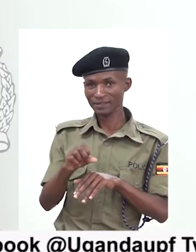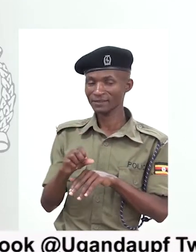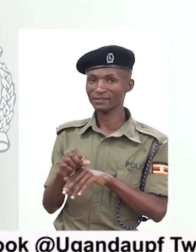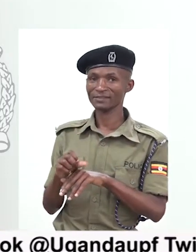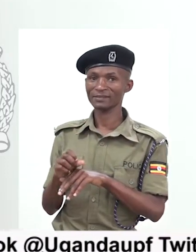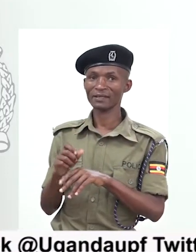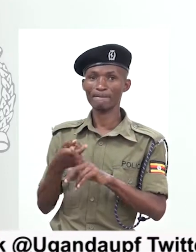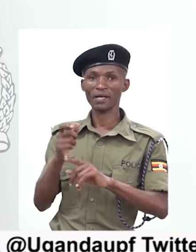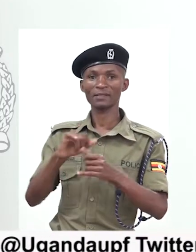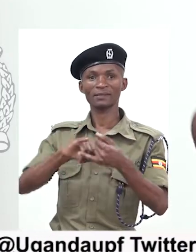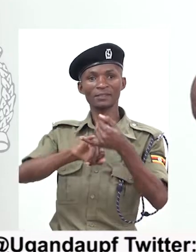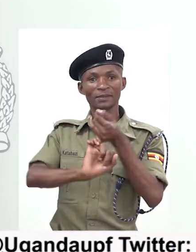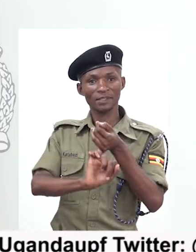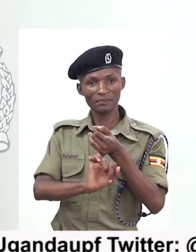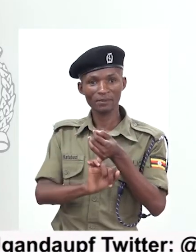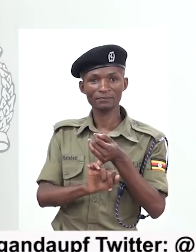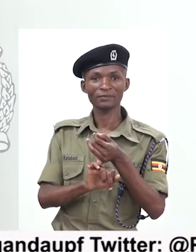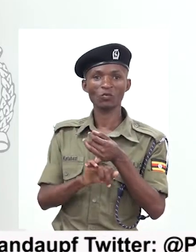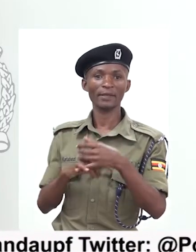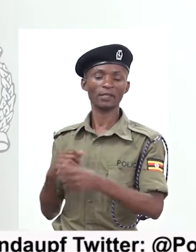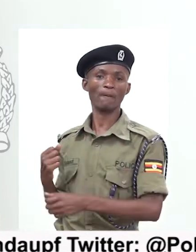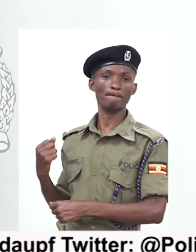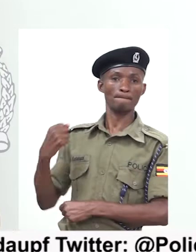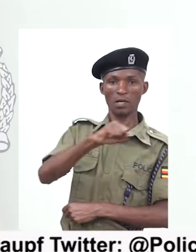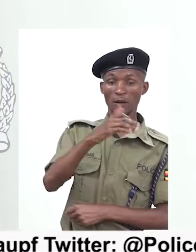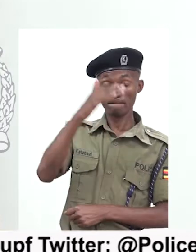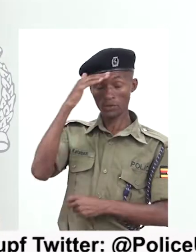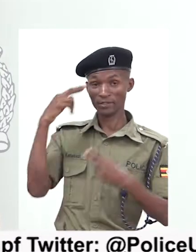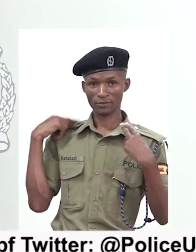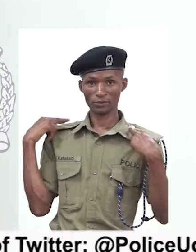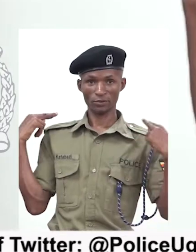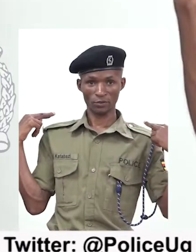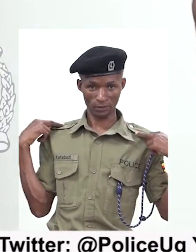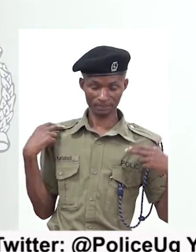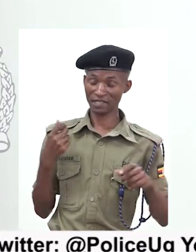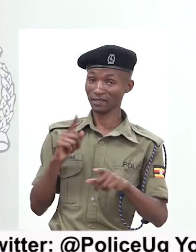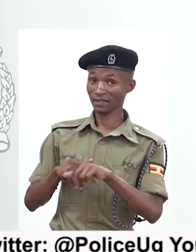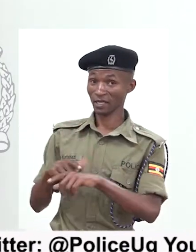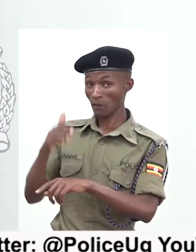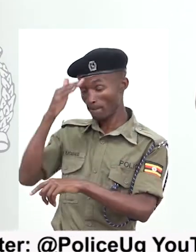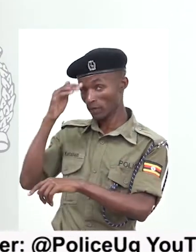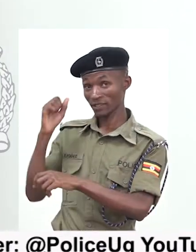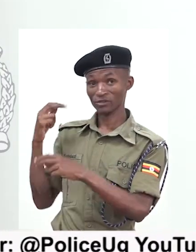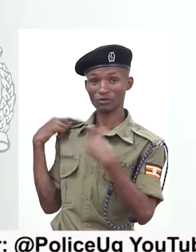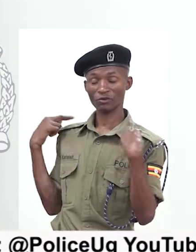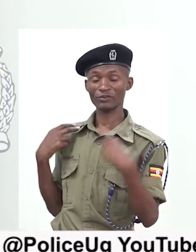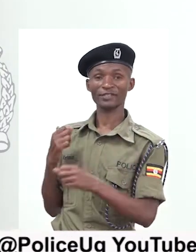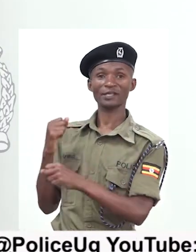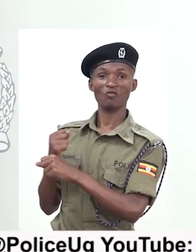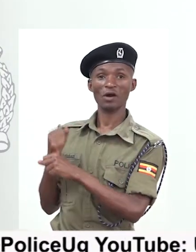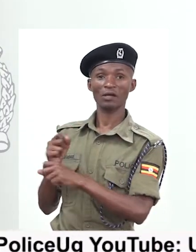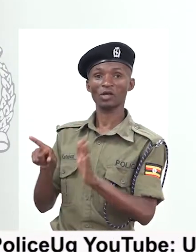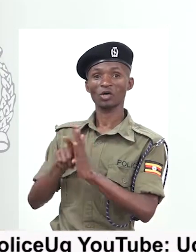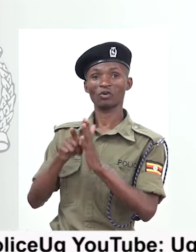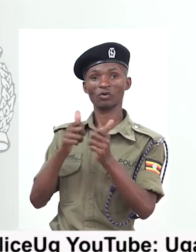he attacked and punched a police officer who was on lawful duty, that is Assistant Superintendent